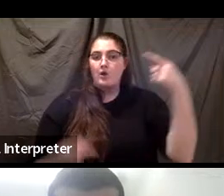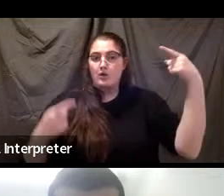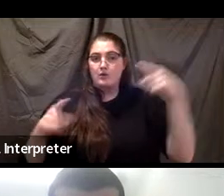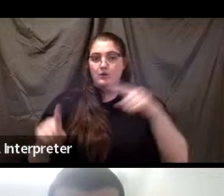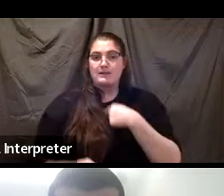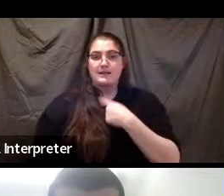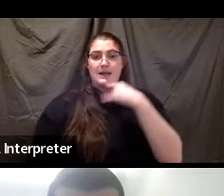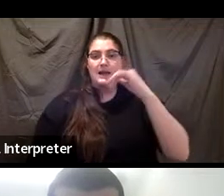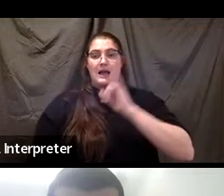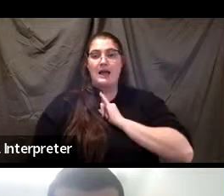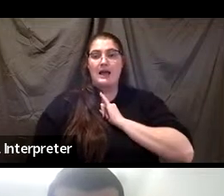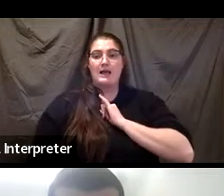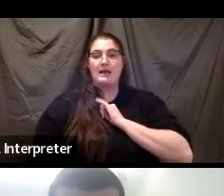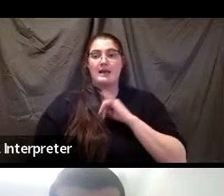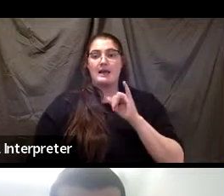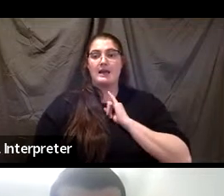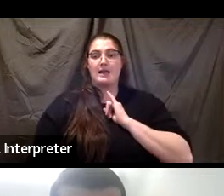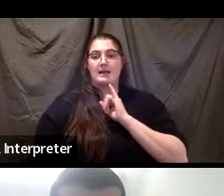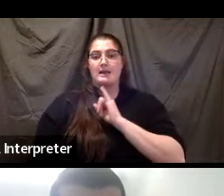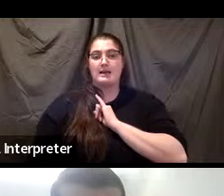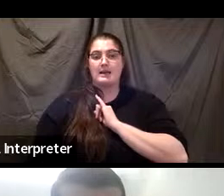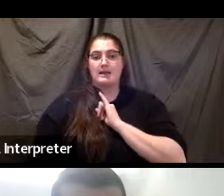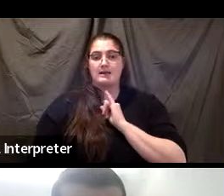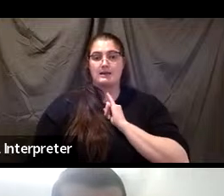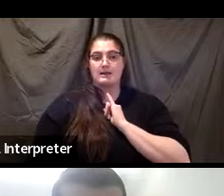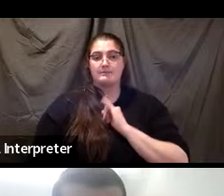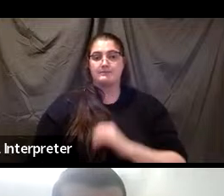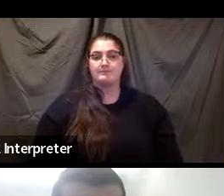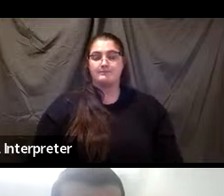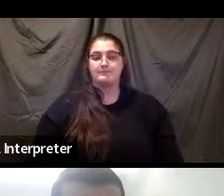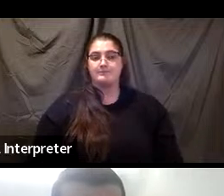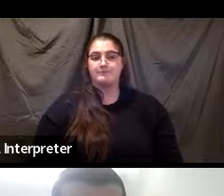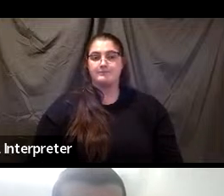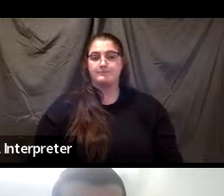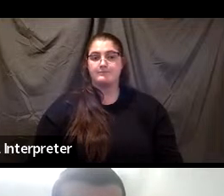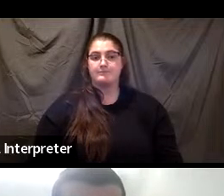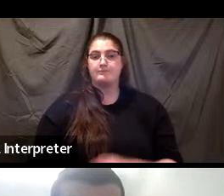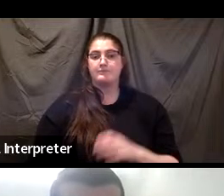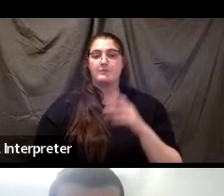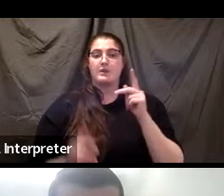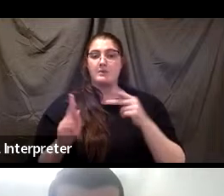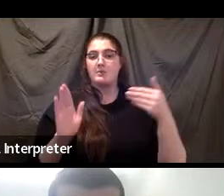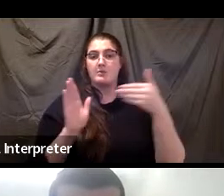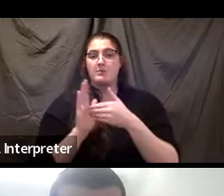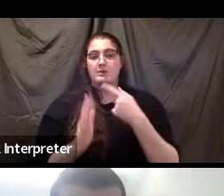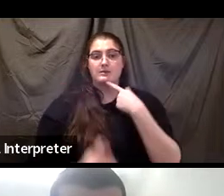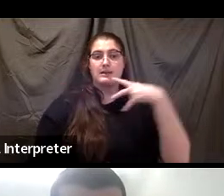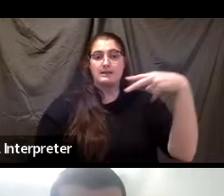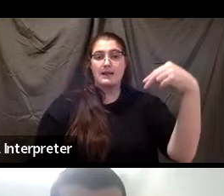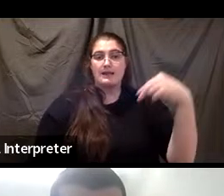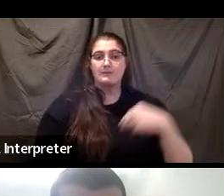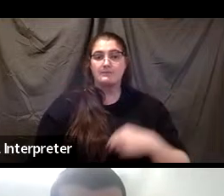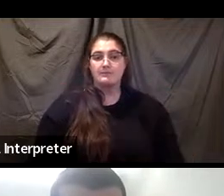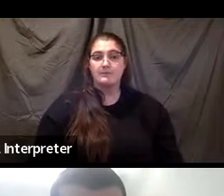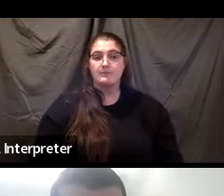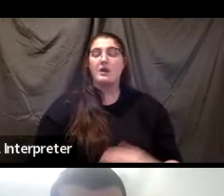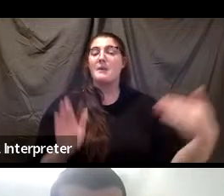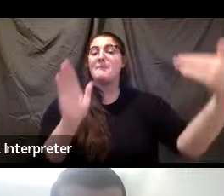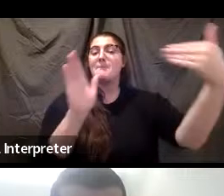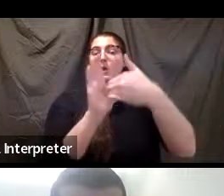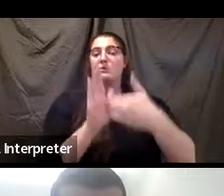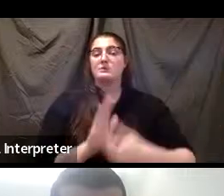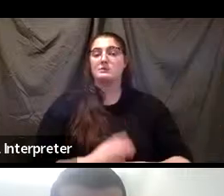aye. Aye. Aye. Aye. Those opposed, say nay.